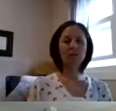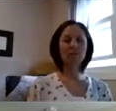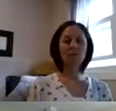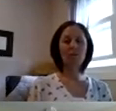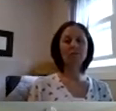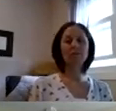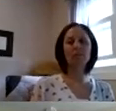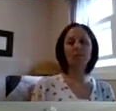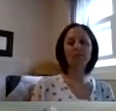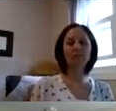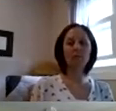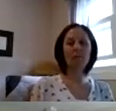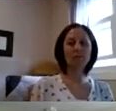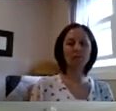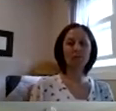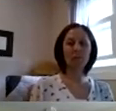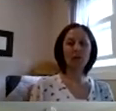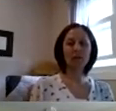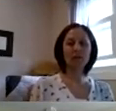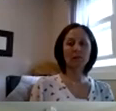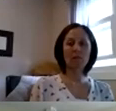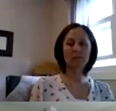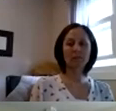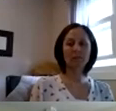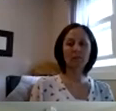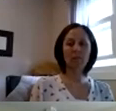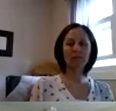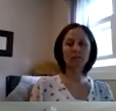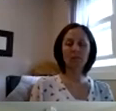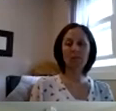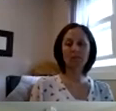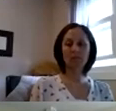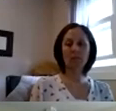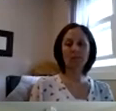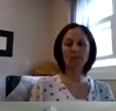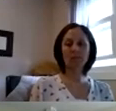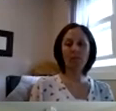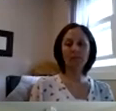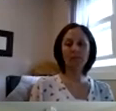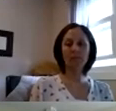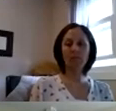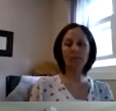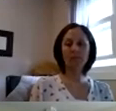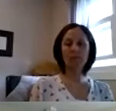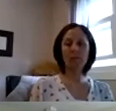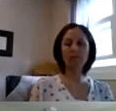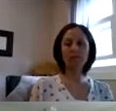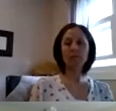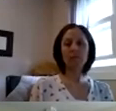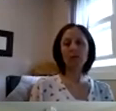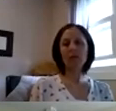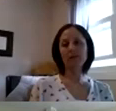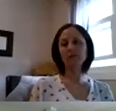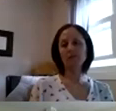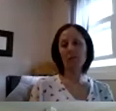know, God forbid, we have another crisis like this going forward. They, you know, we want to make sure that they have the confidence to do